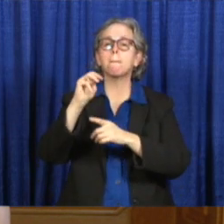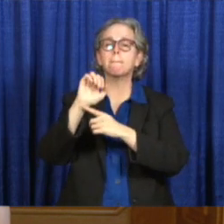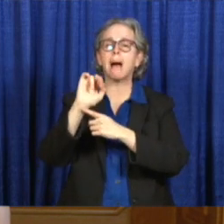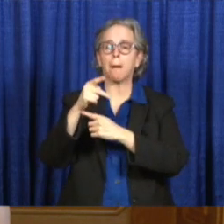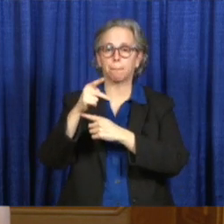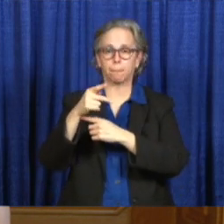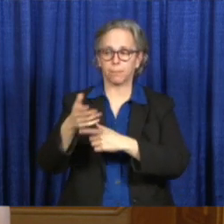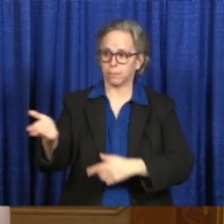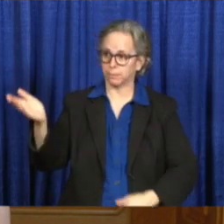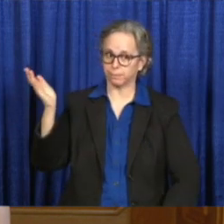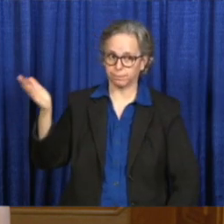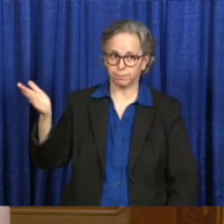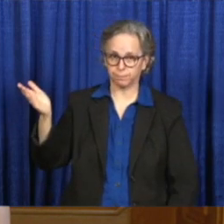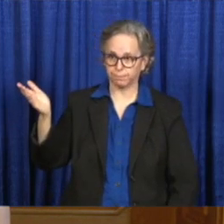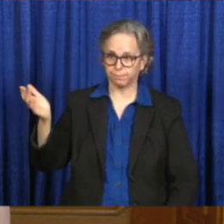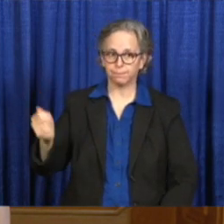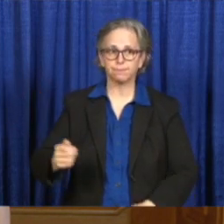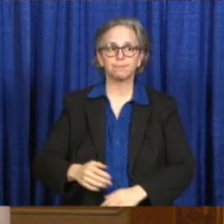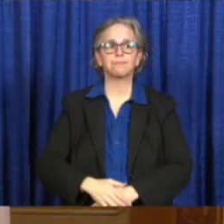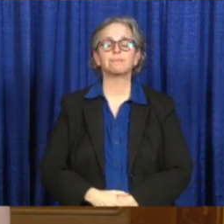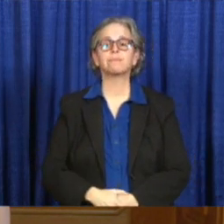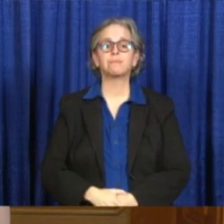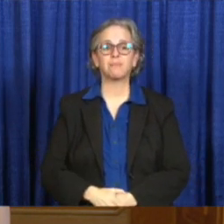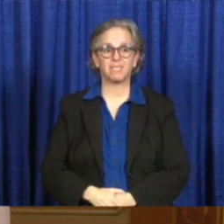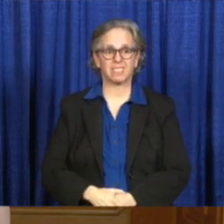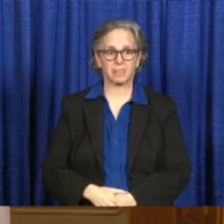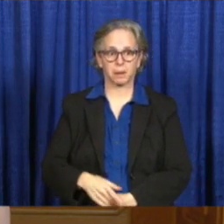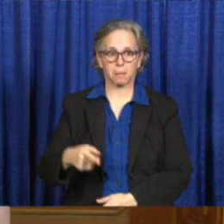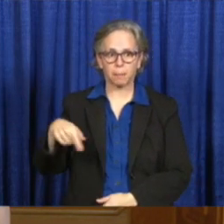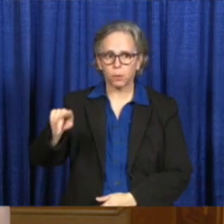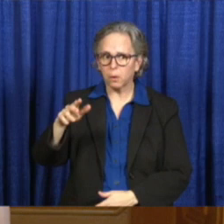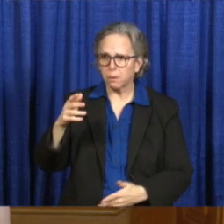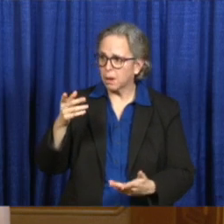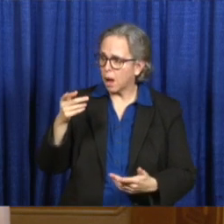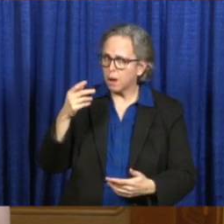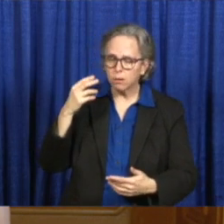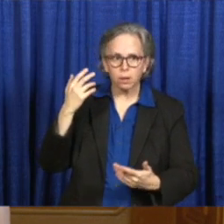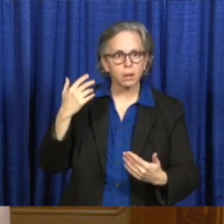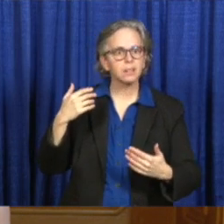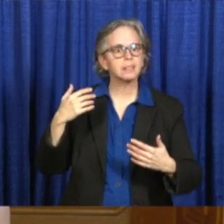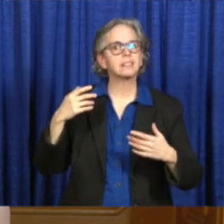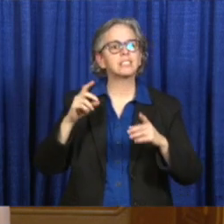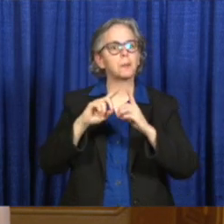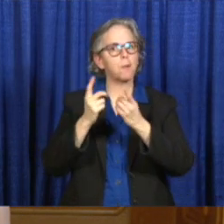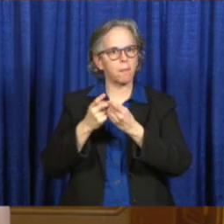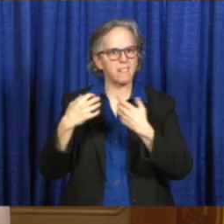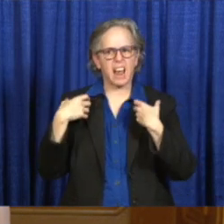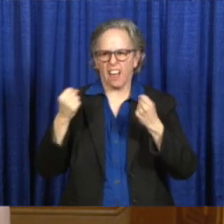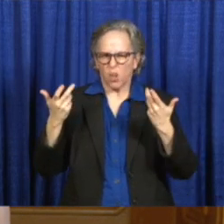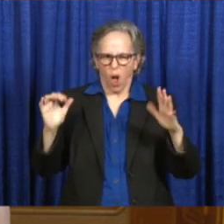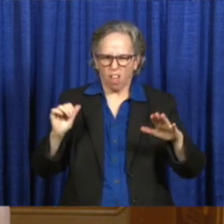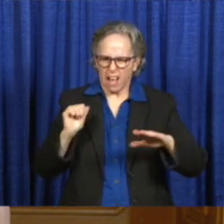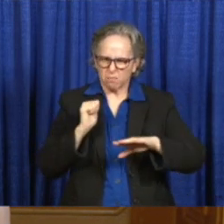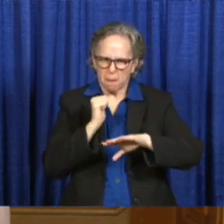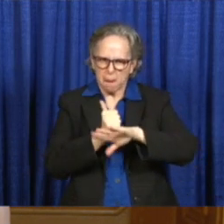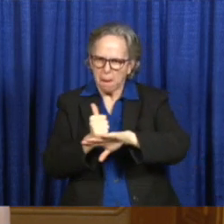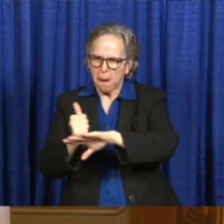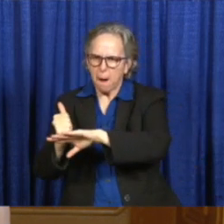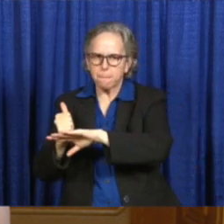Many people may not realize this, but the Department of Health already divides the state into 8 separate